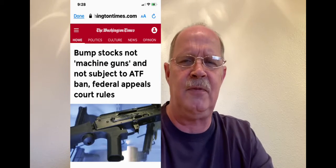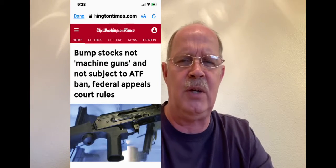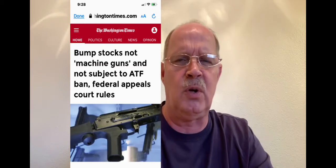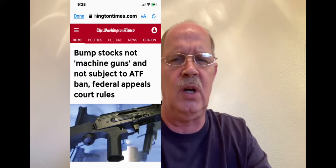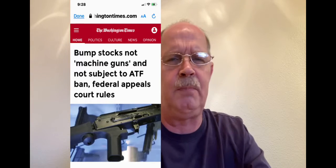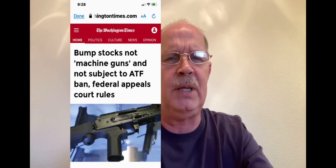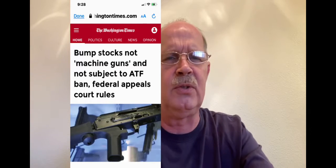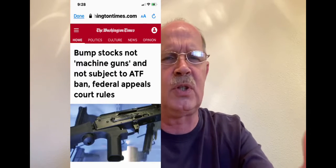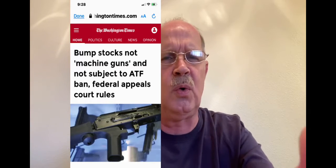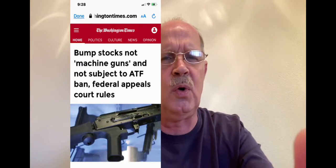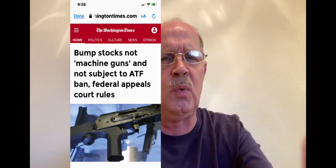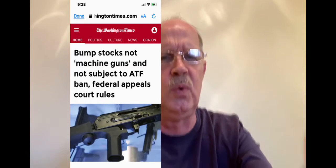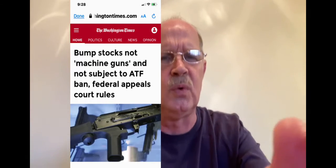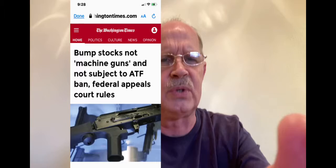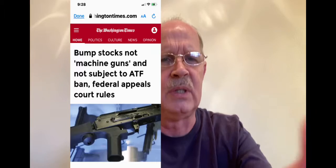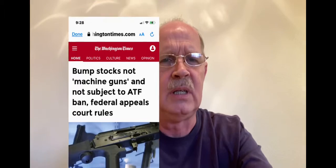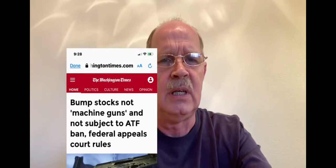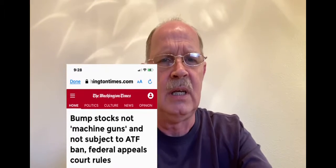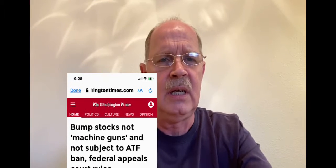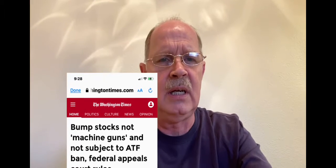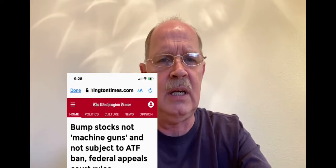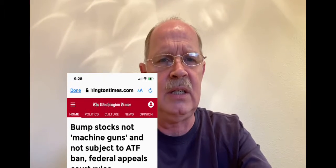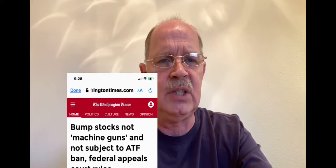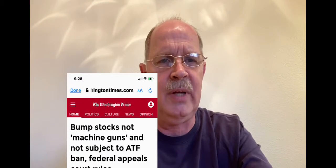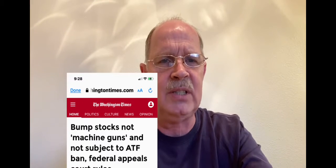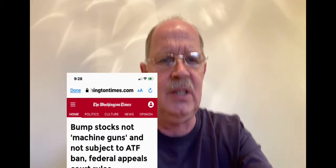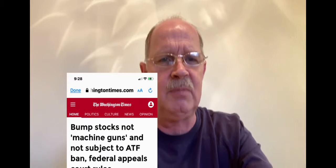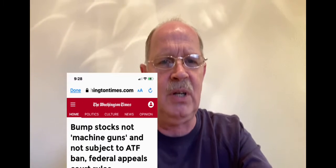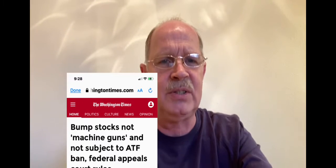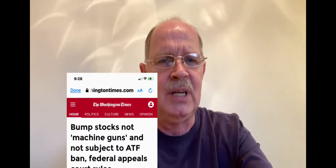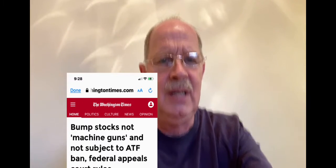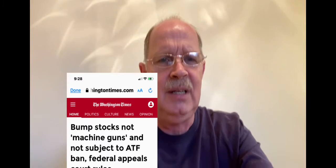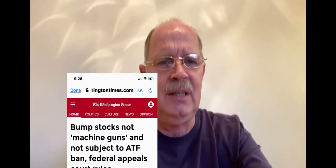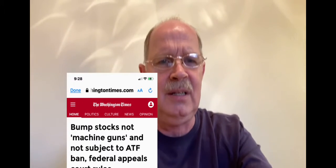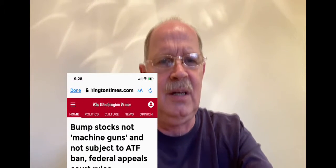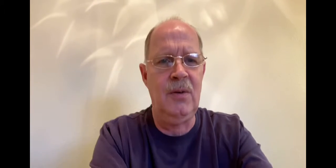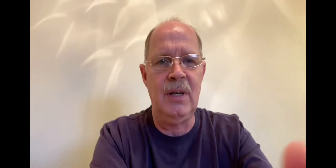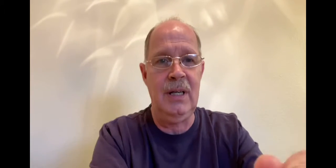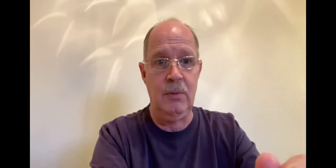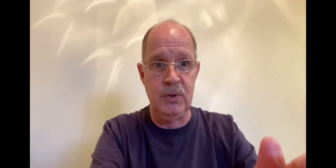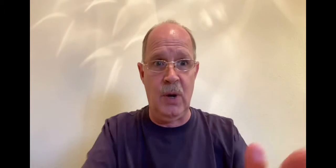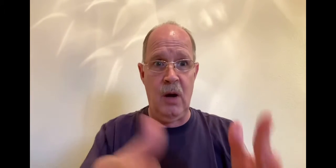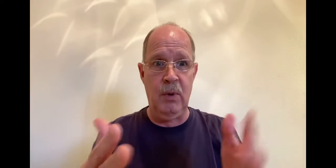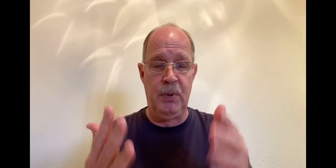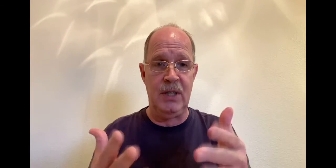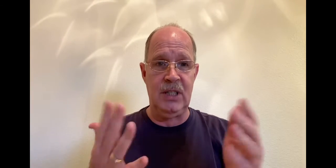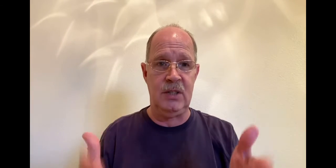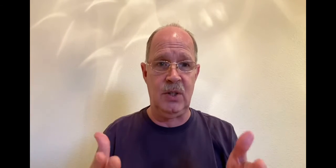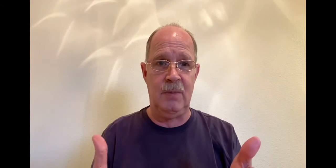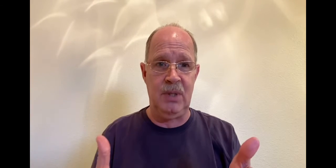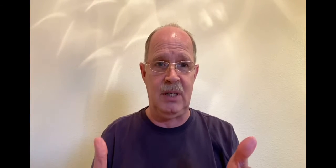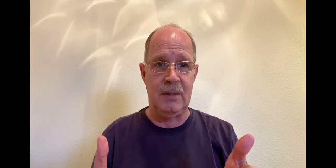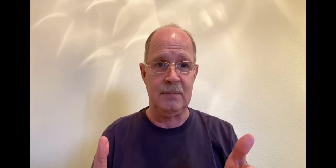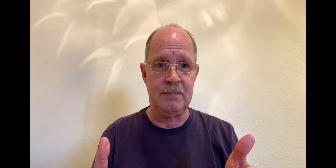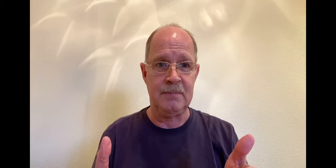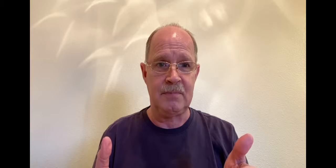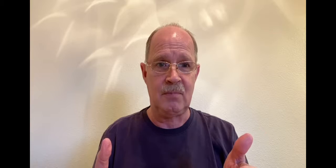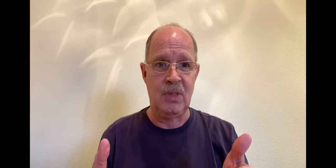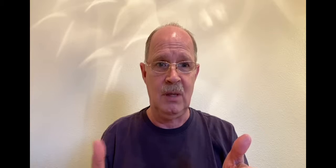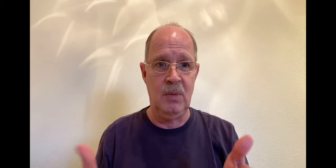ban, federal appeals court rules. And so that's good because, it was wrong when President Trump did